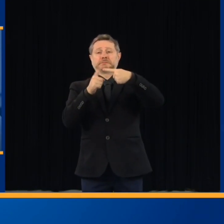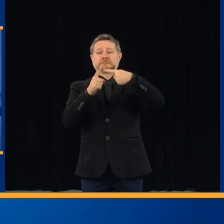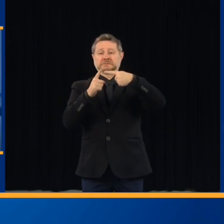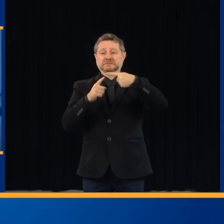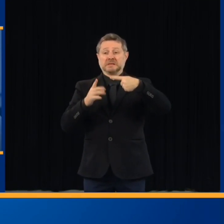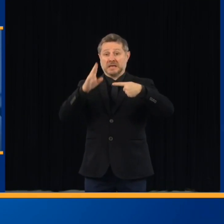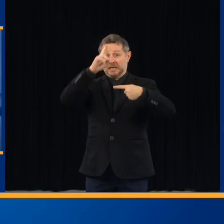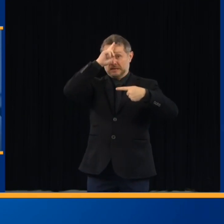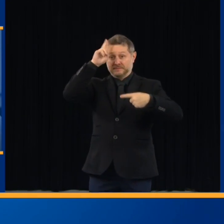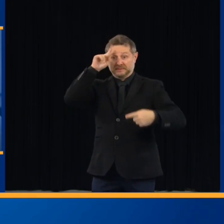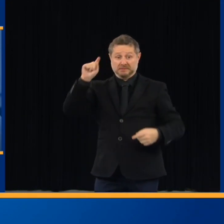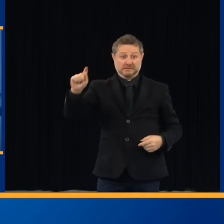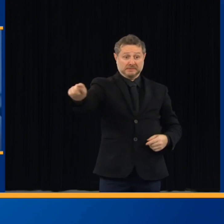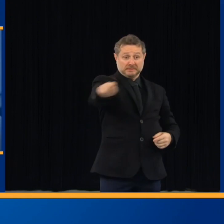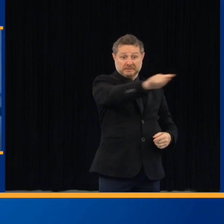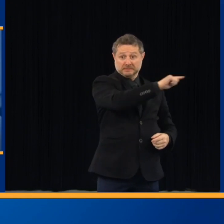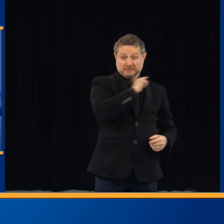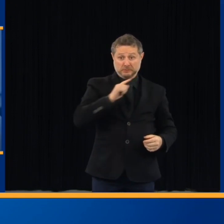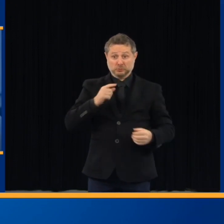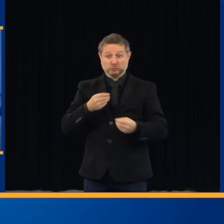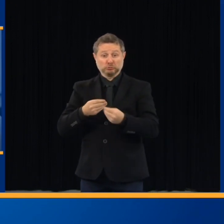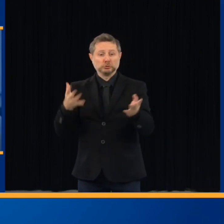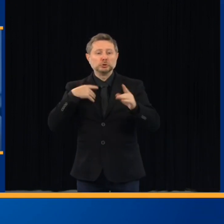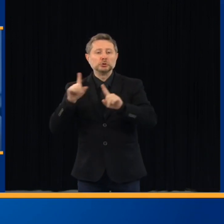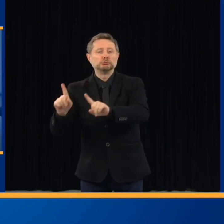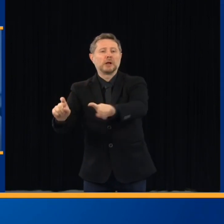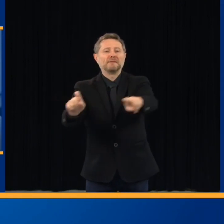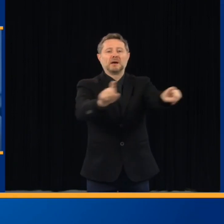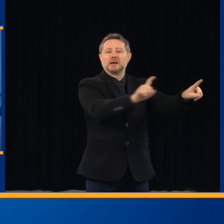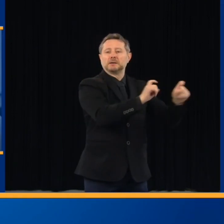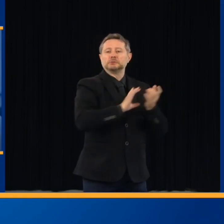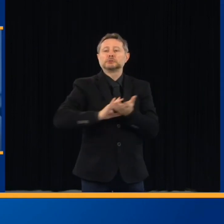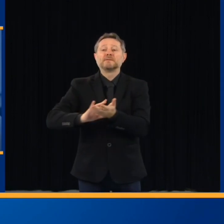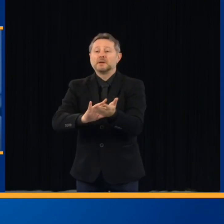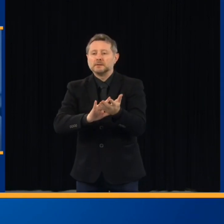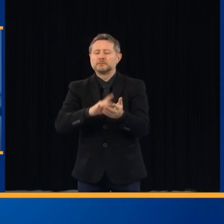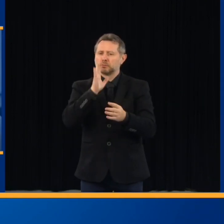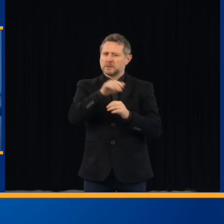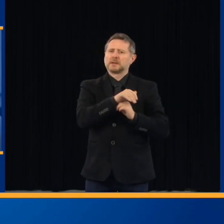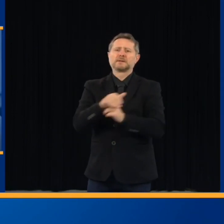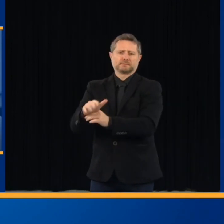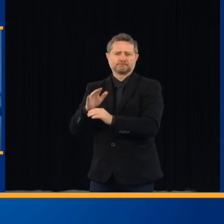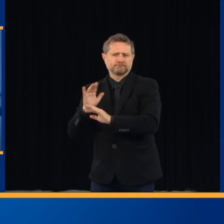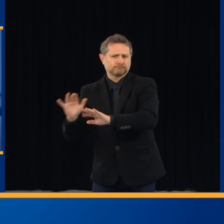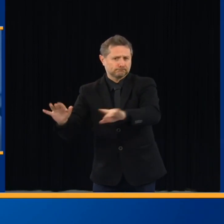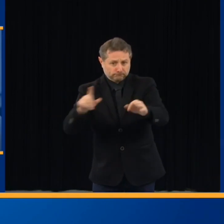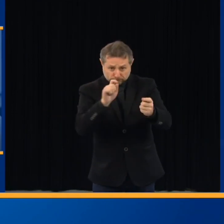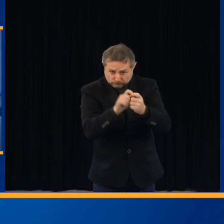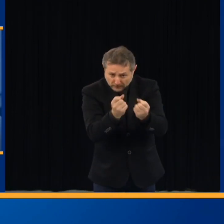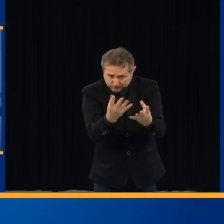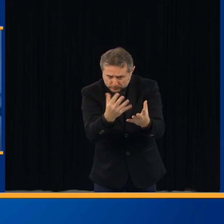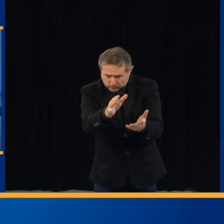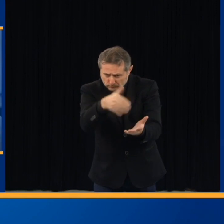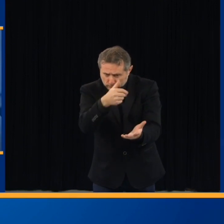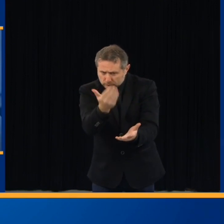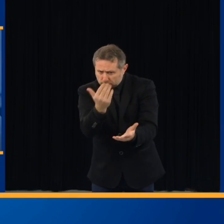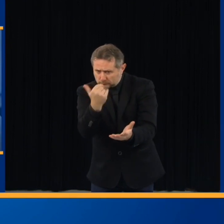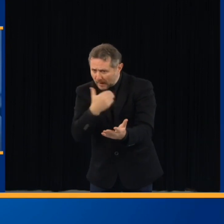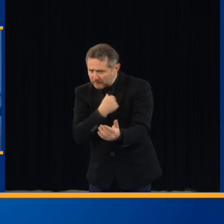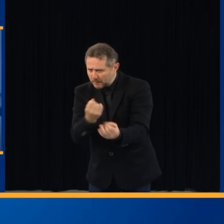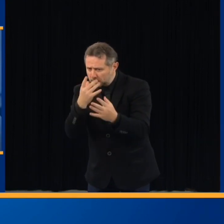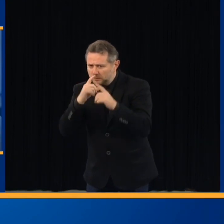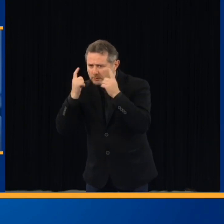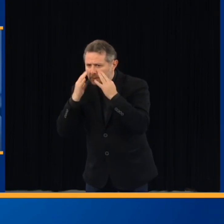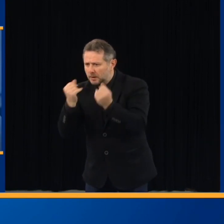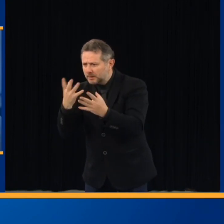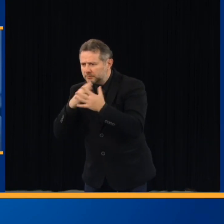hospital-by-hospital survey that will be done on a nightly basis of exactly what they have. As I said, we're coordinating